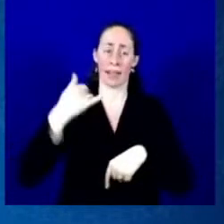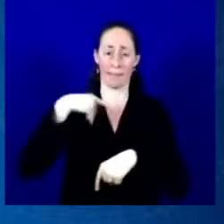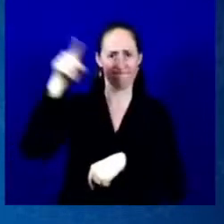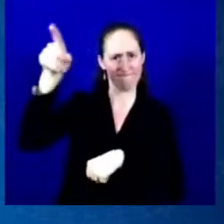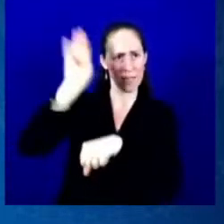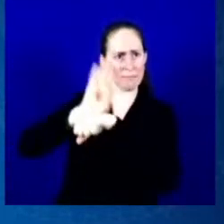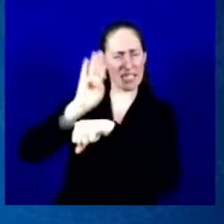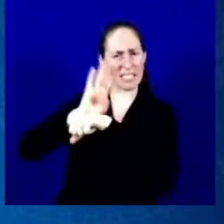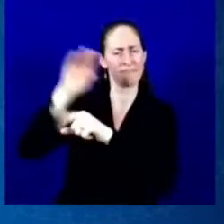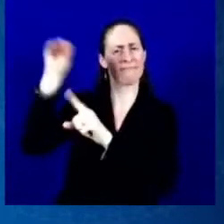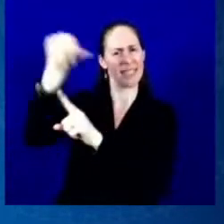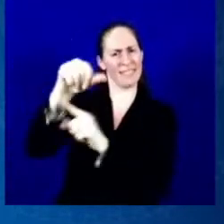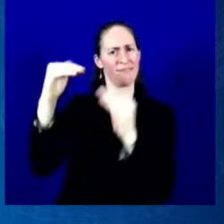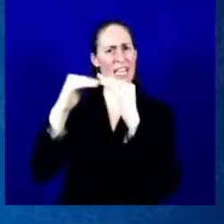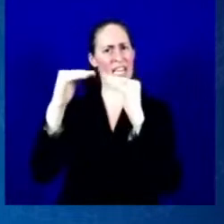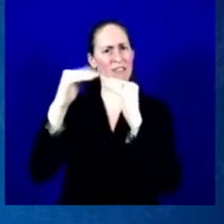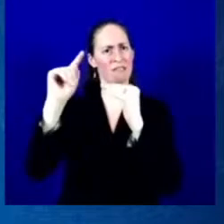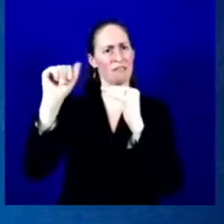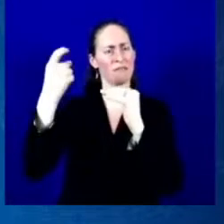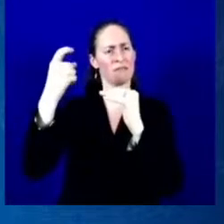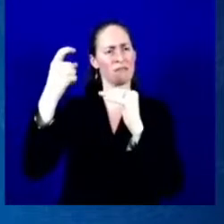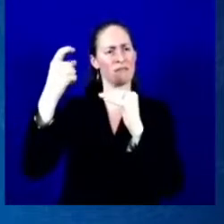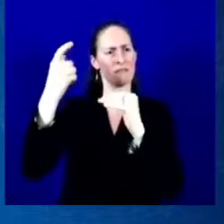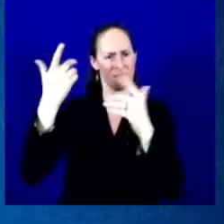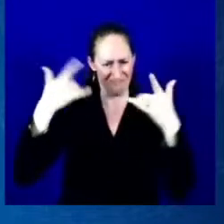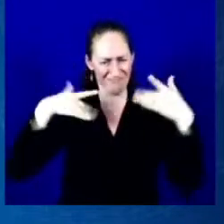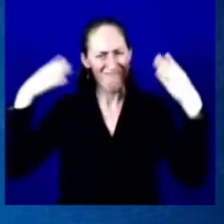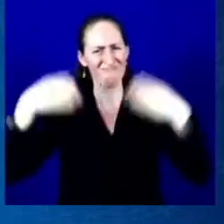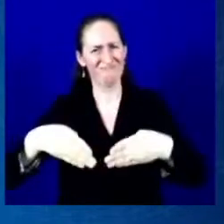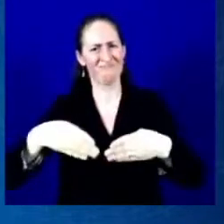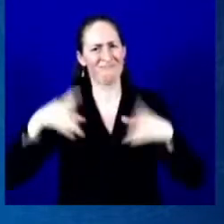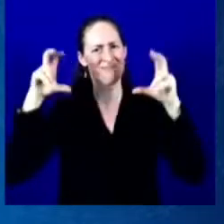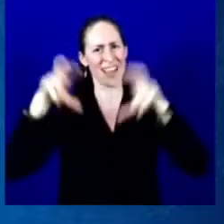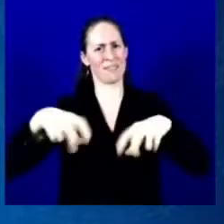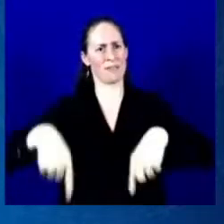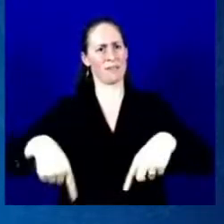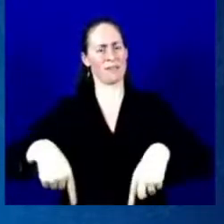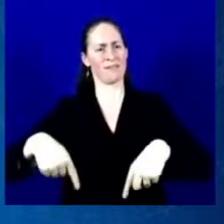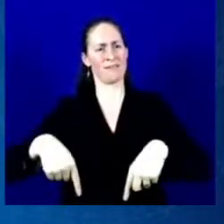public investments their businesses will benefit from as well.